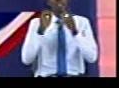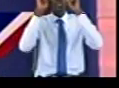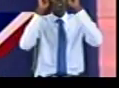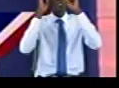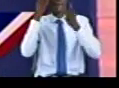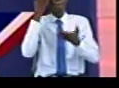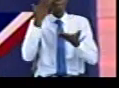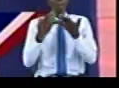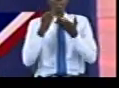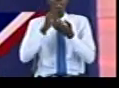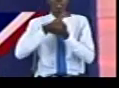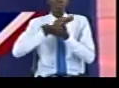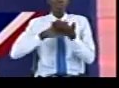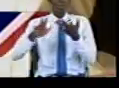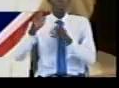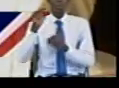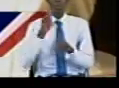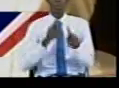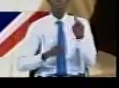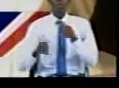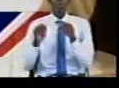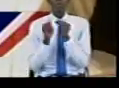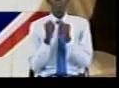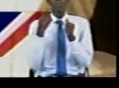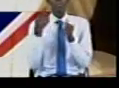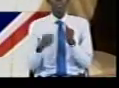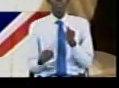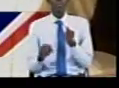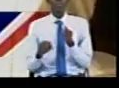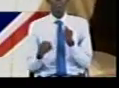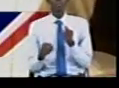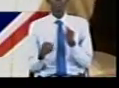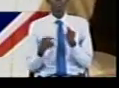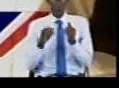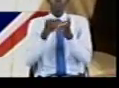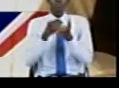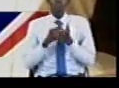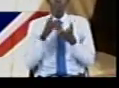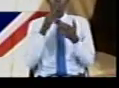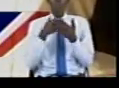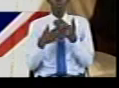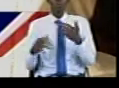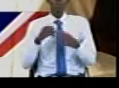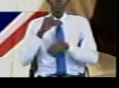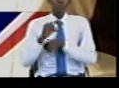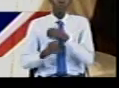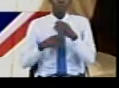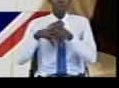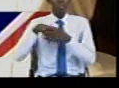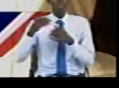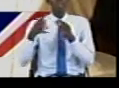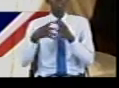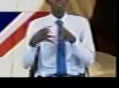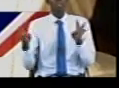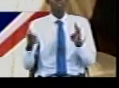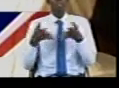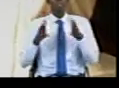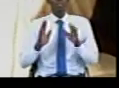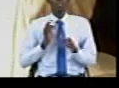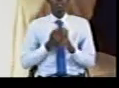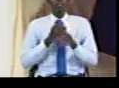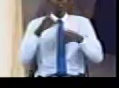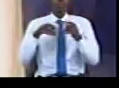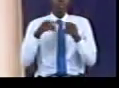the people with what? With his own blood, suffered without the gate. Let us go forth, therefore,